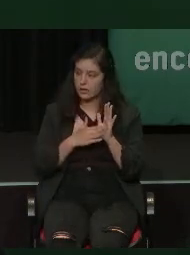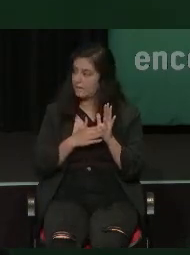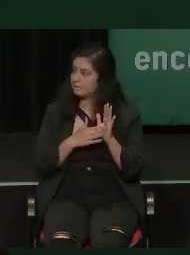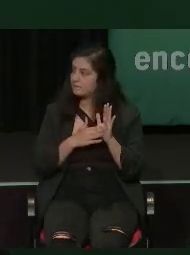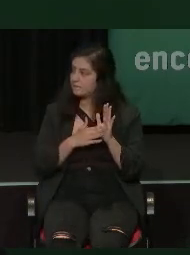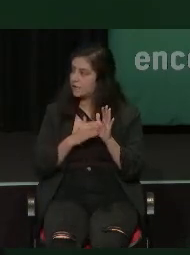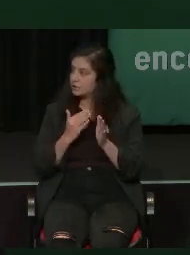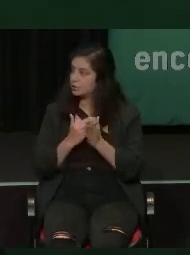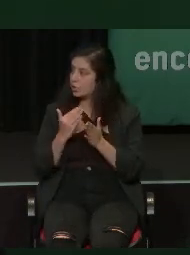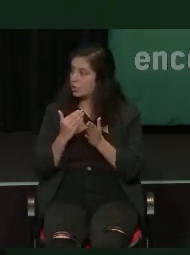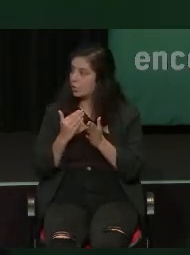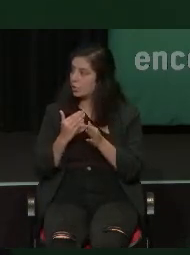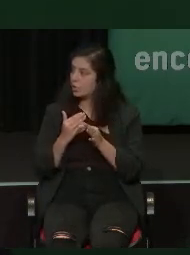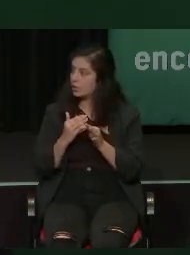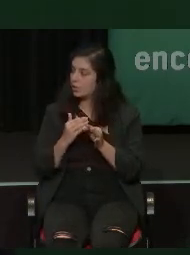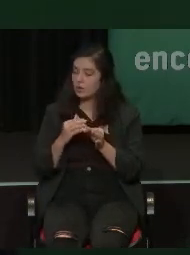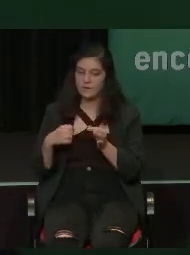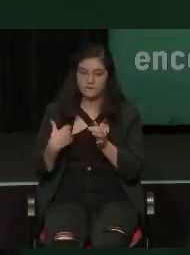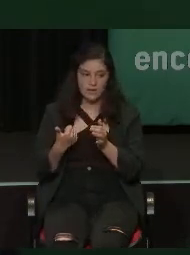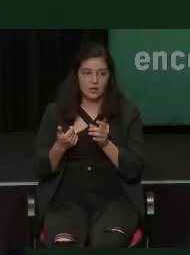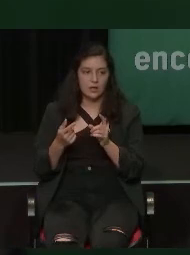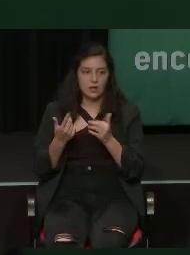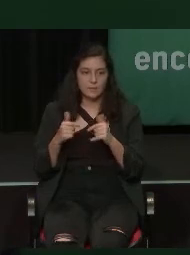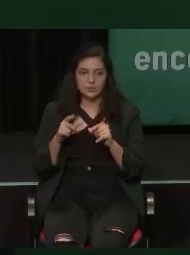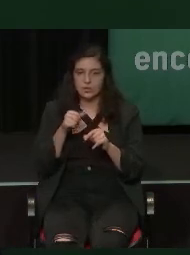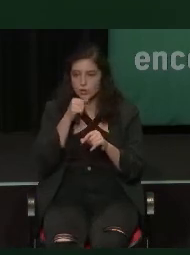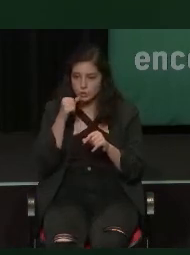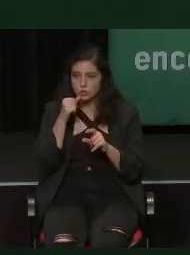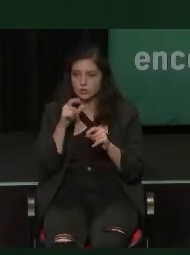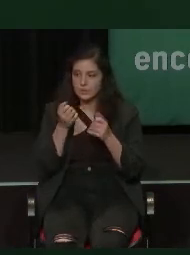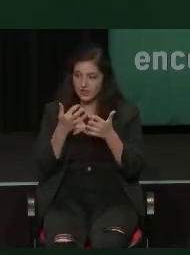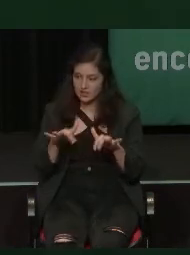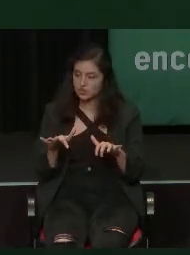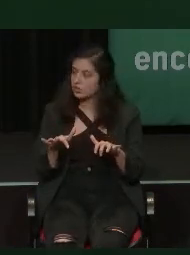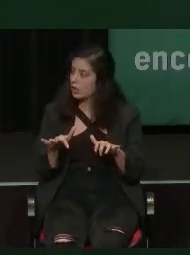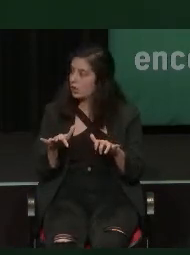not only green, but green, blue, and digital